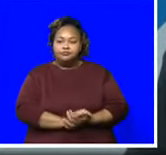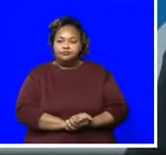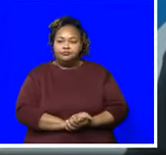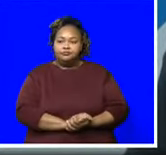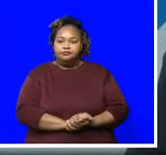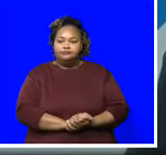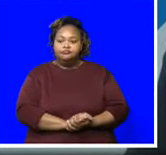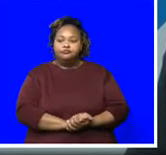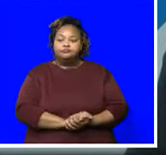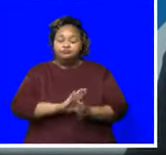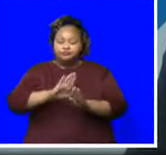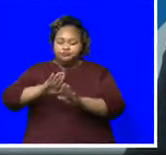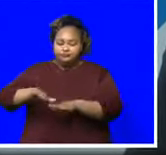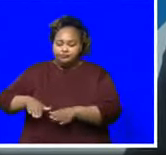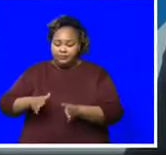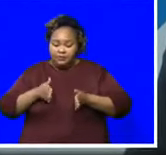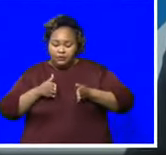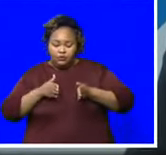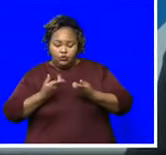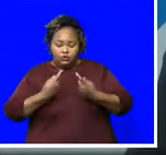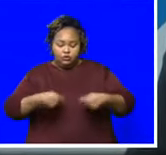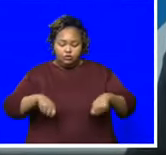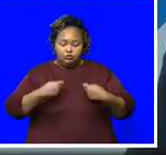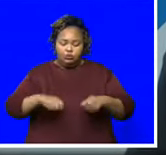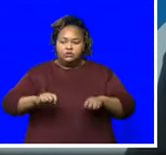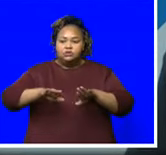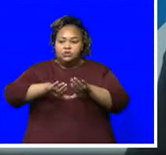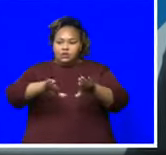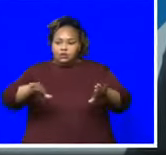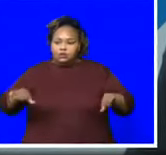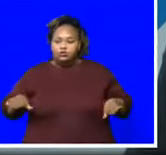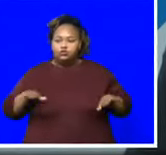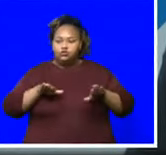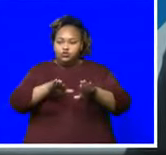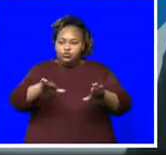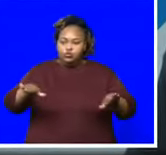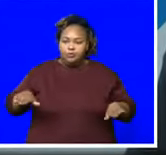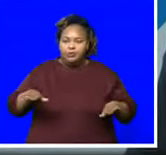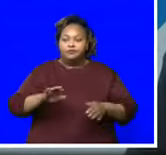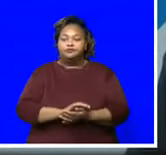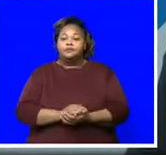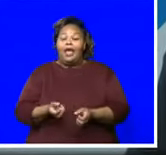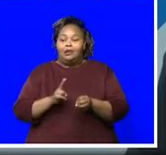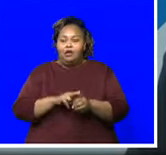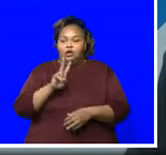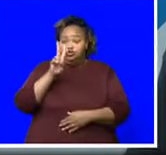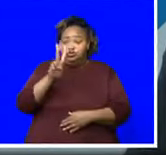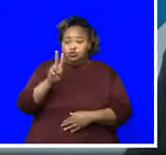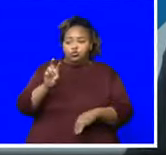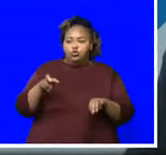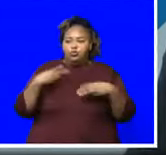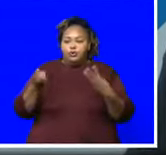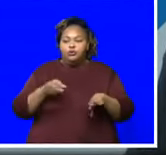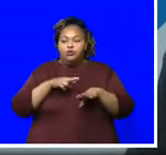to swimming. In swimming, we are also going to have two athletes,